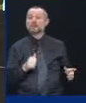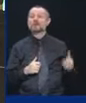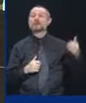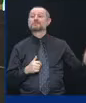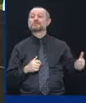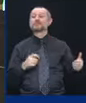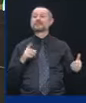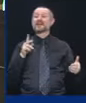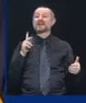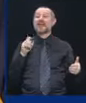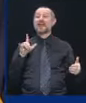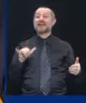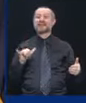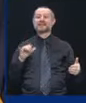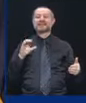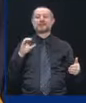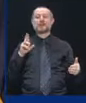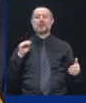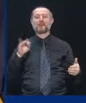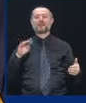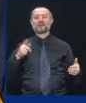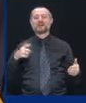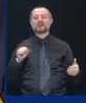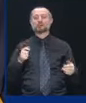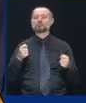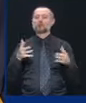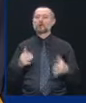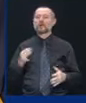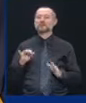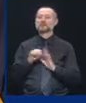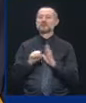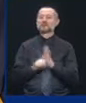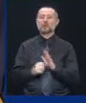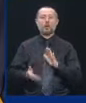State Operations. Happy Monday again, day